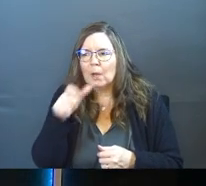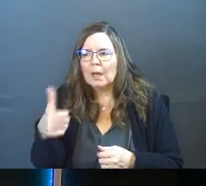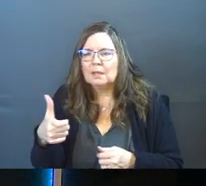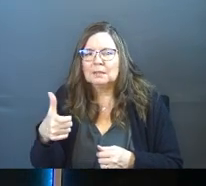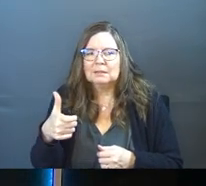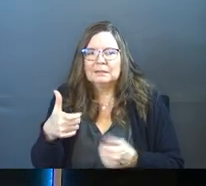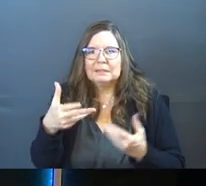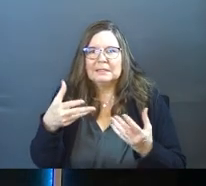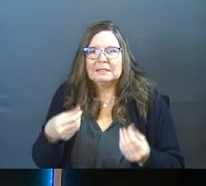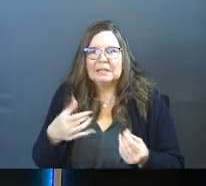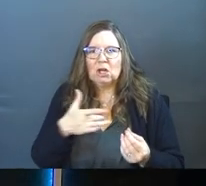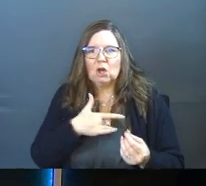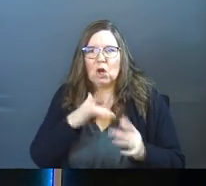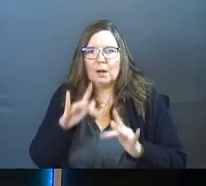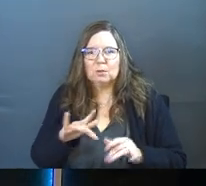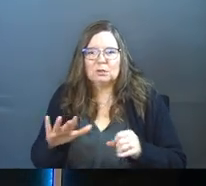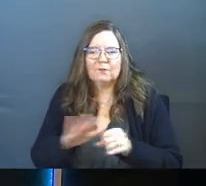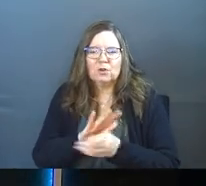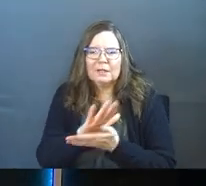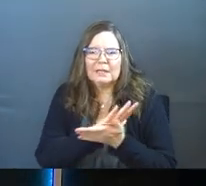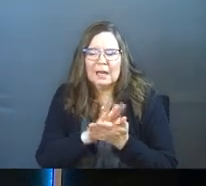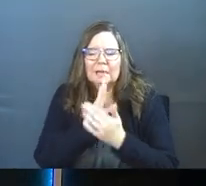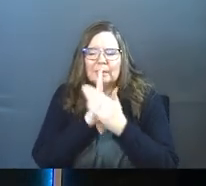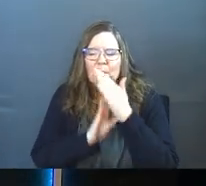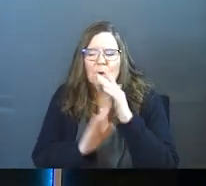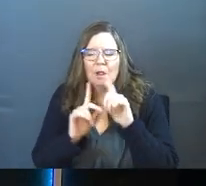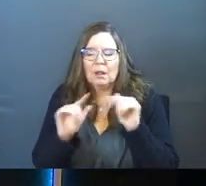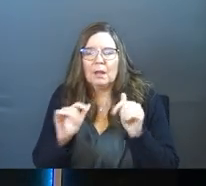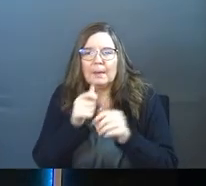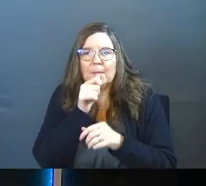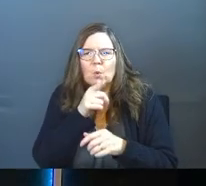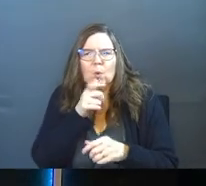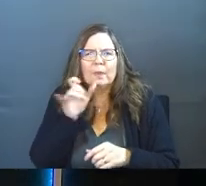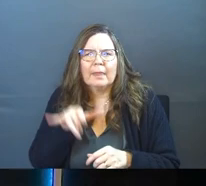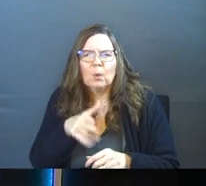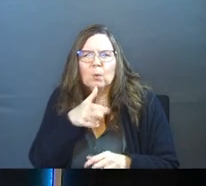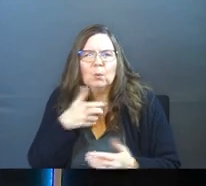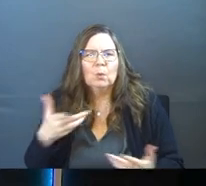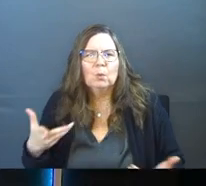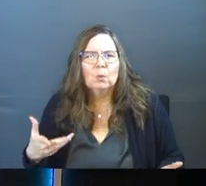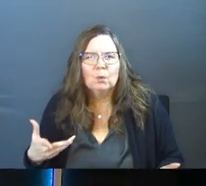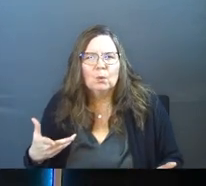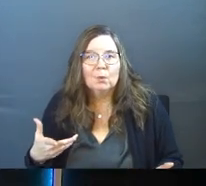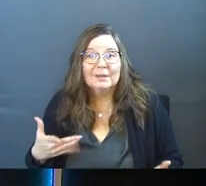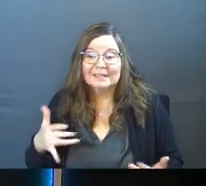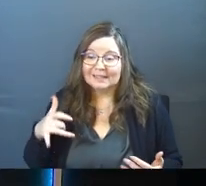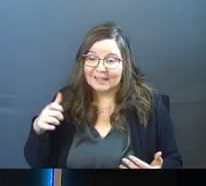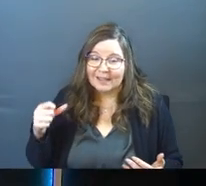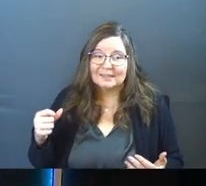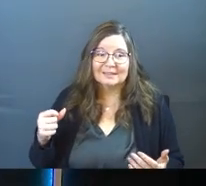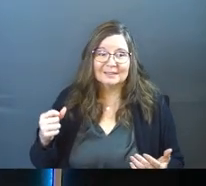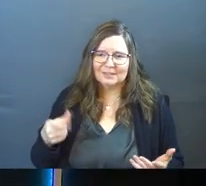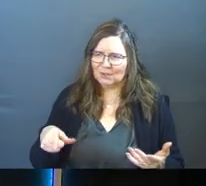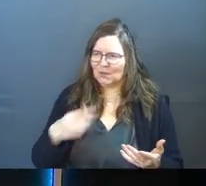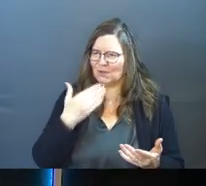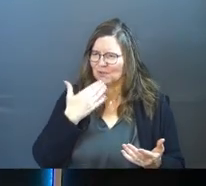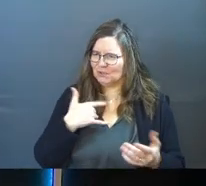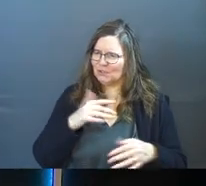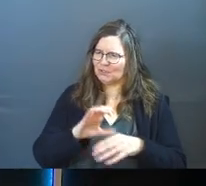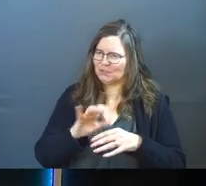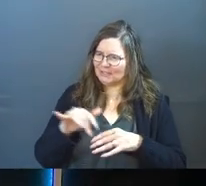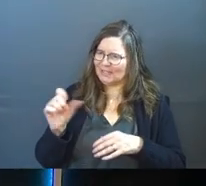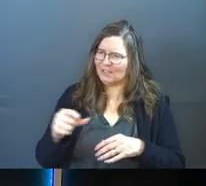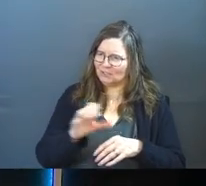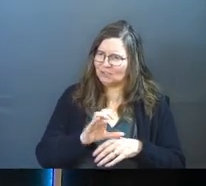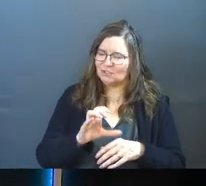is tender-hearted mercy, full of kindness, humility, gentleness, and patience? Who is this? Yes, y'all are good. You know church.